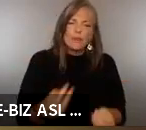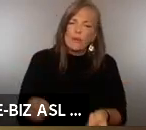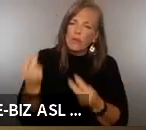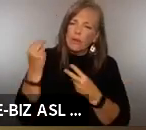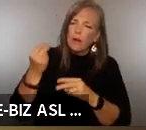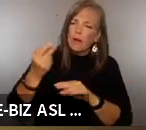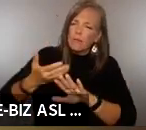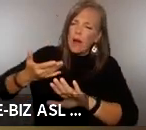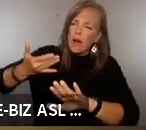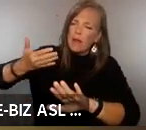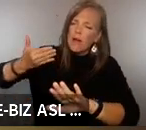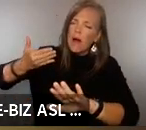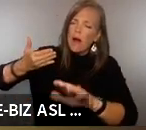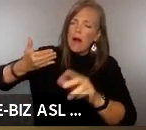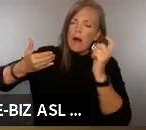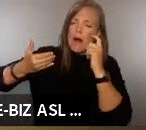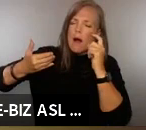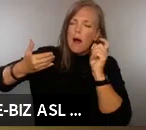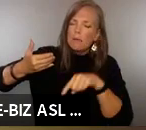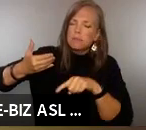where it's come from.